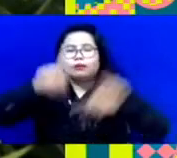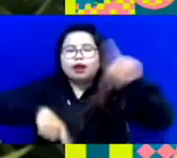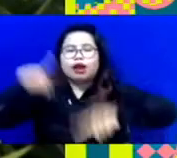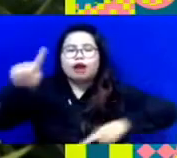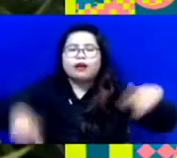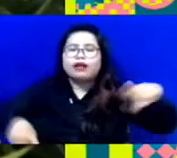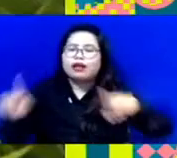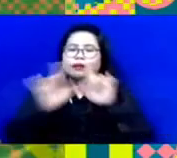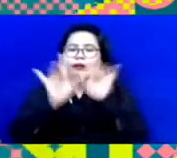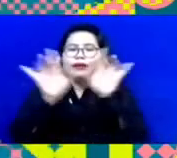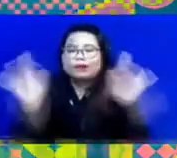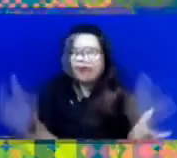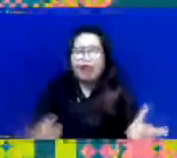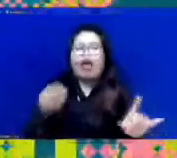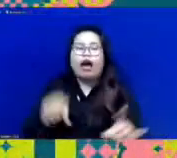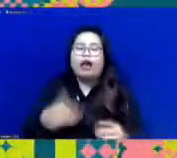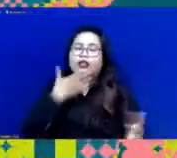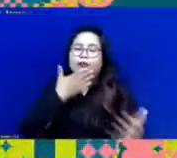thank you.